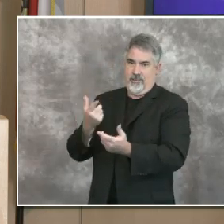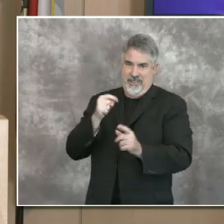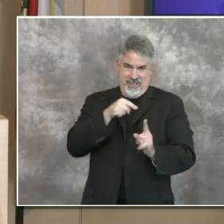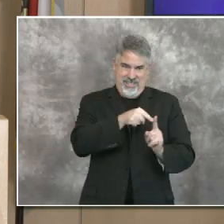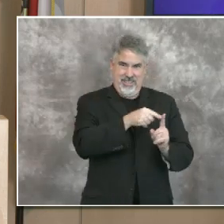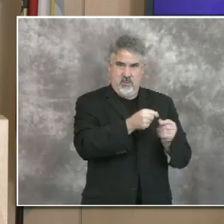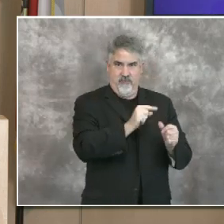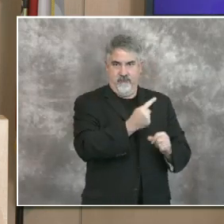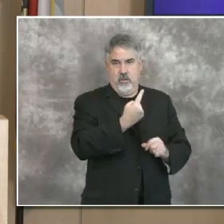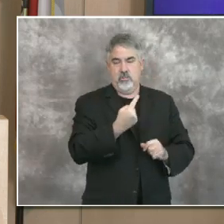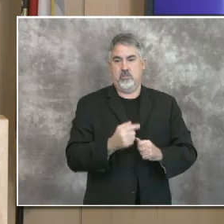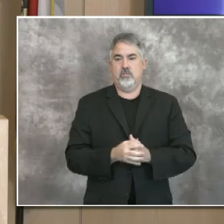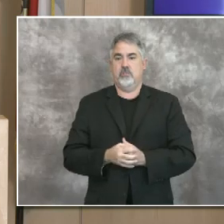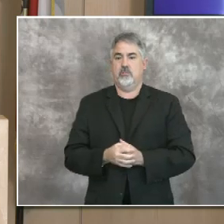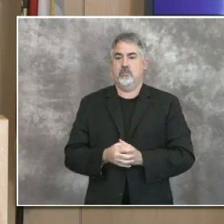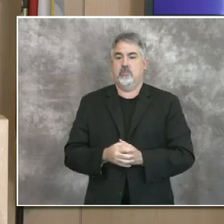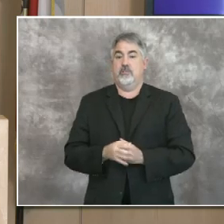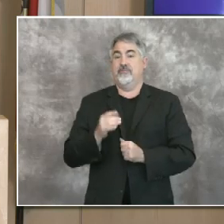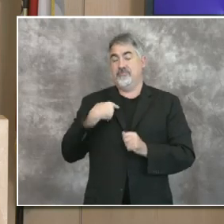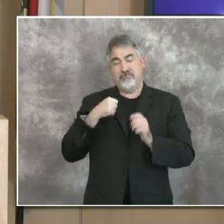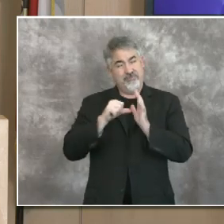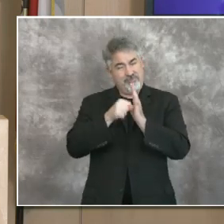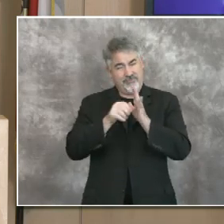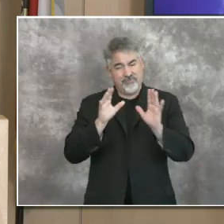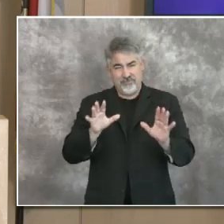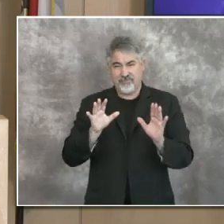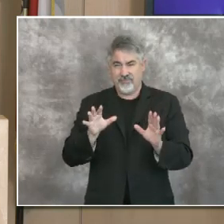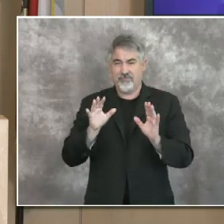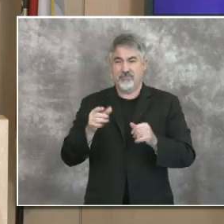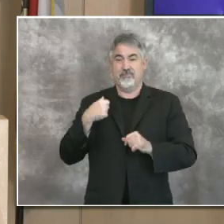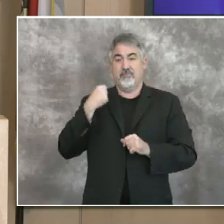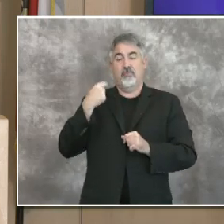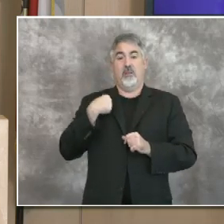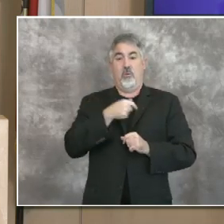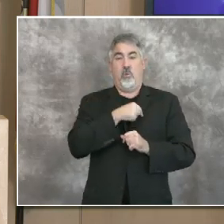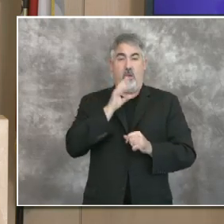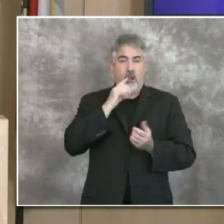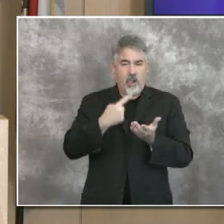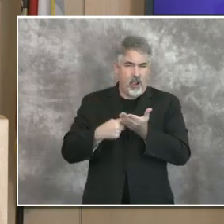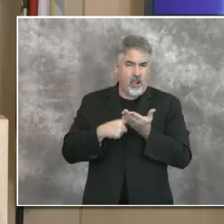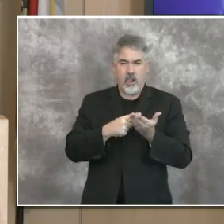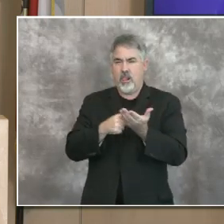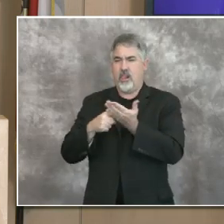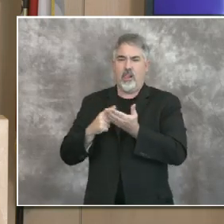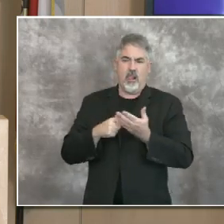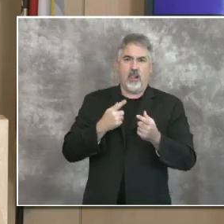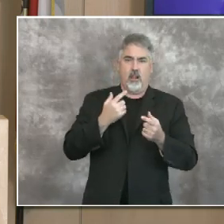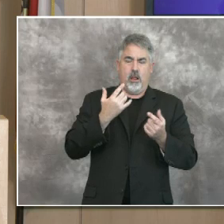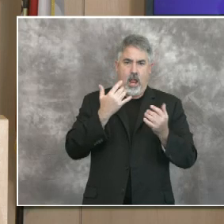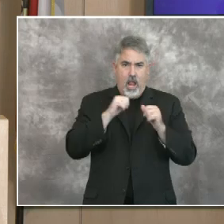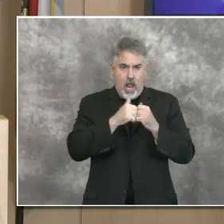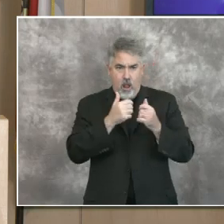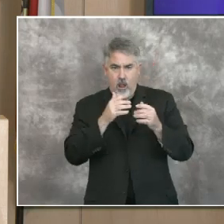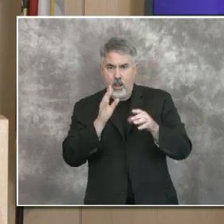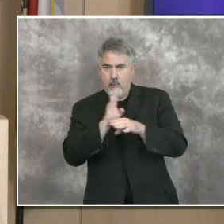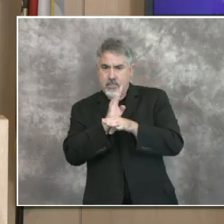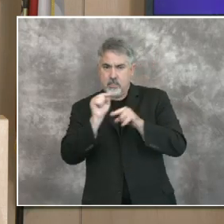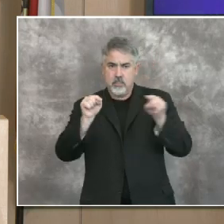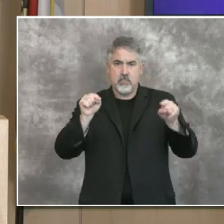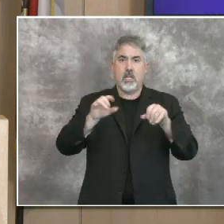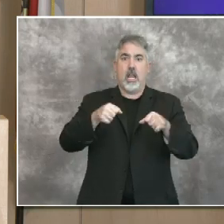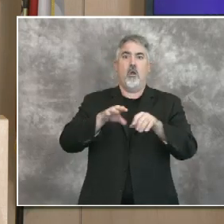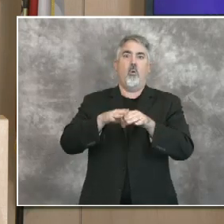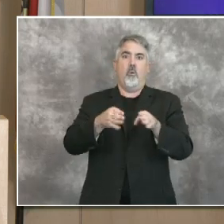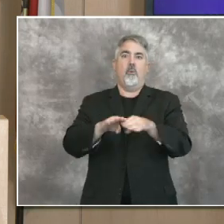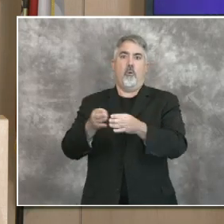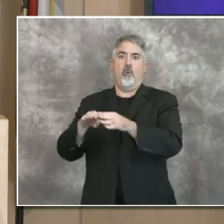emphasize that we are taking and talking about reopening businesses, and we are certainly planning for